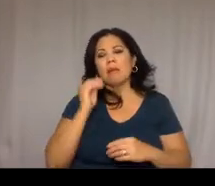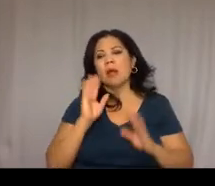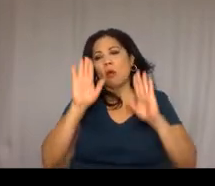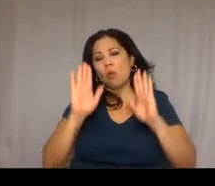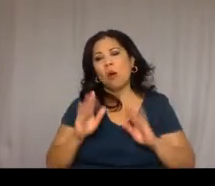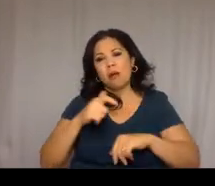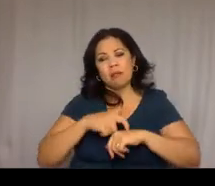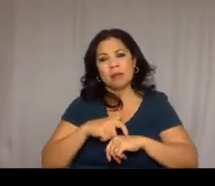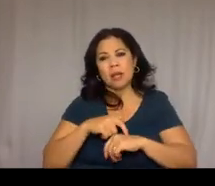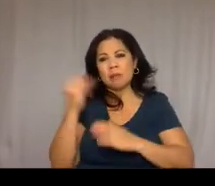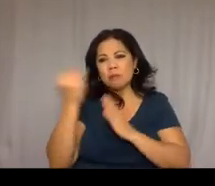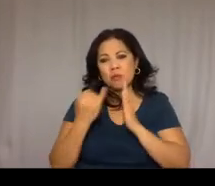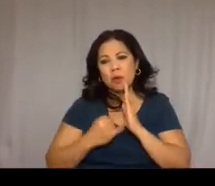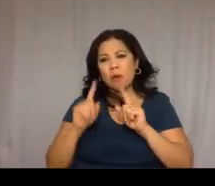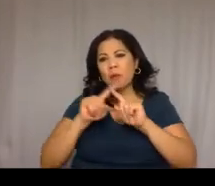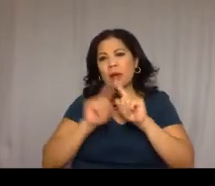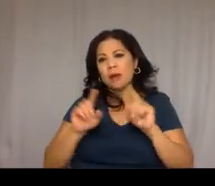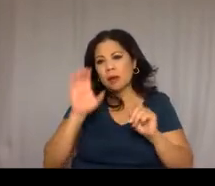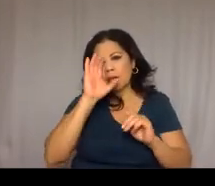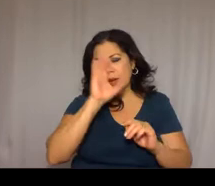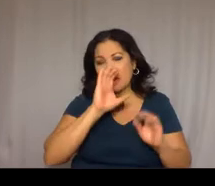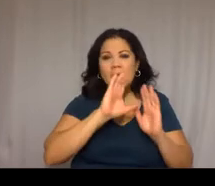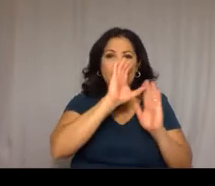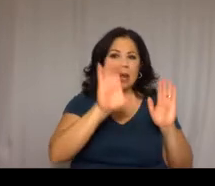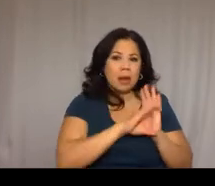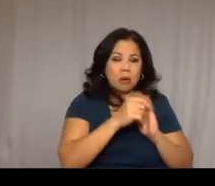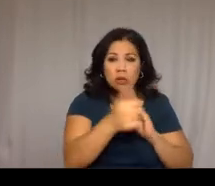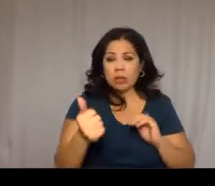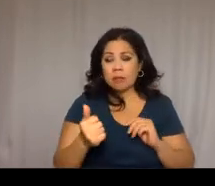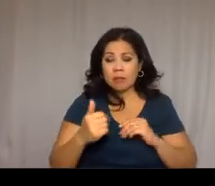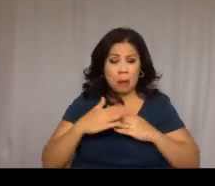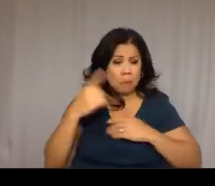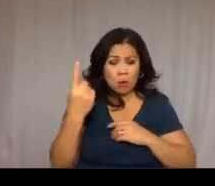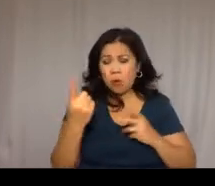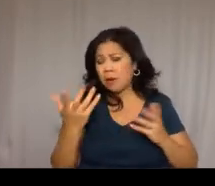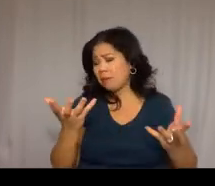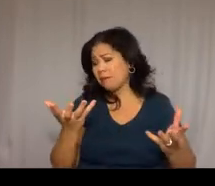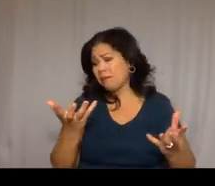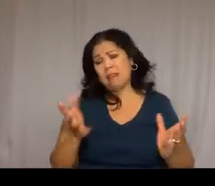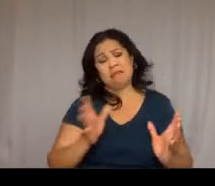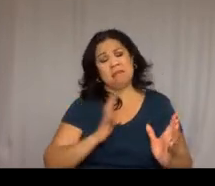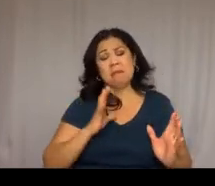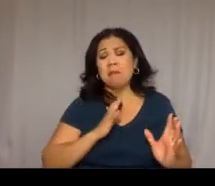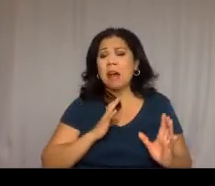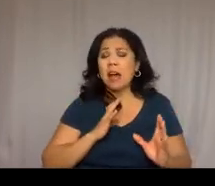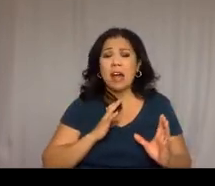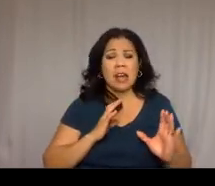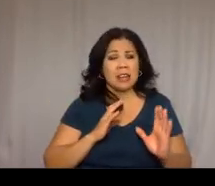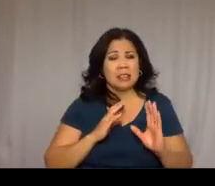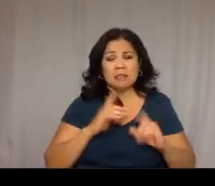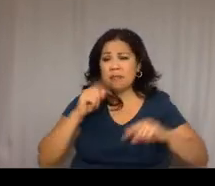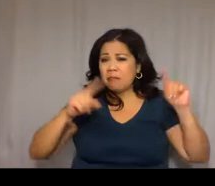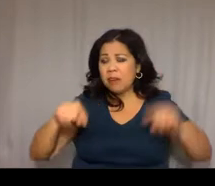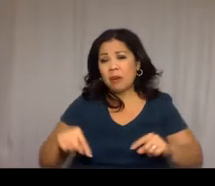creating characters of your own. If you want to do more than one, do a bunch. Do some appreciations, do some what you're missing. You